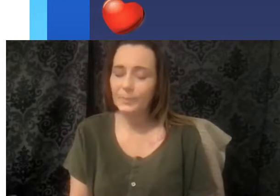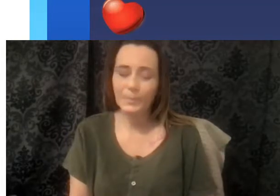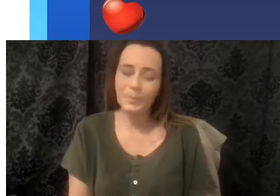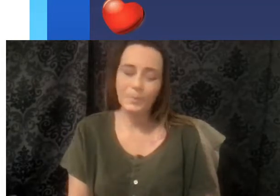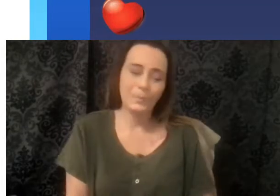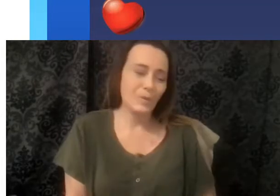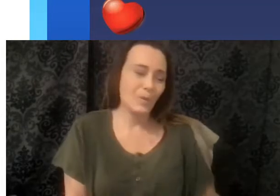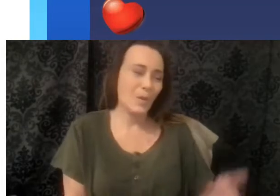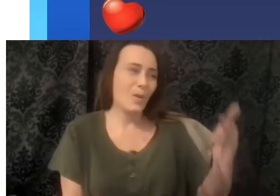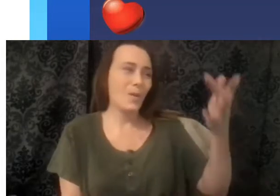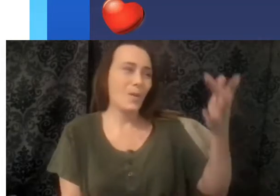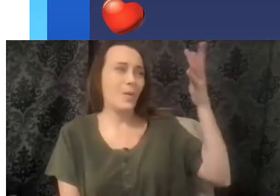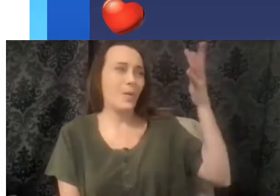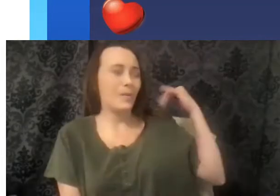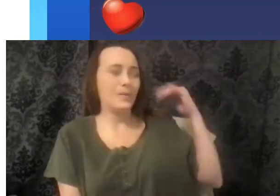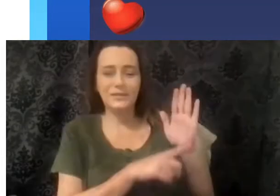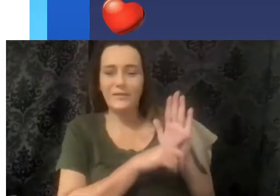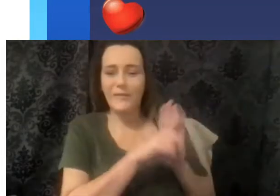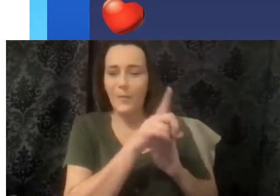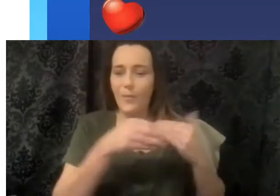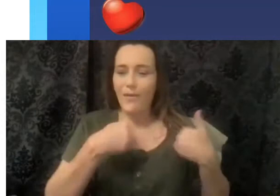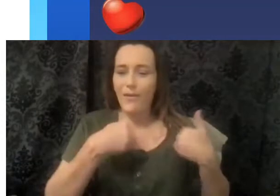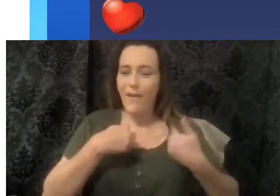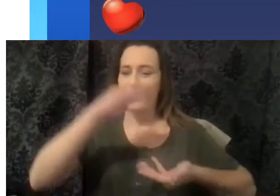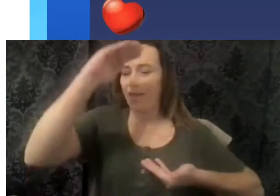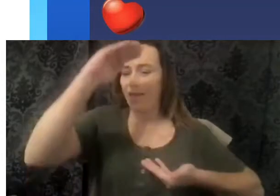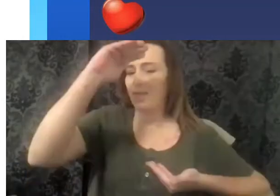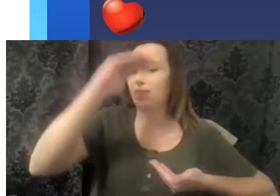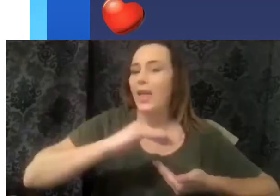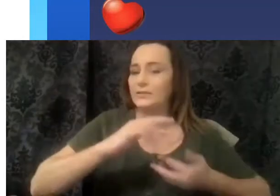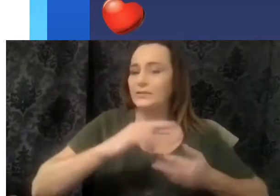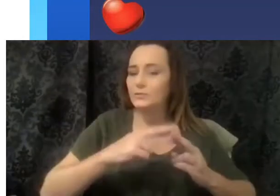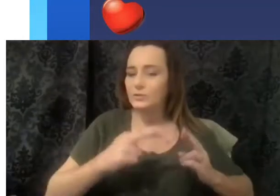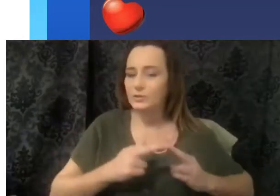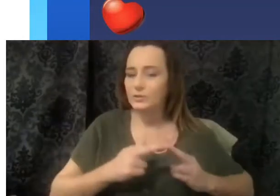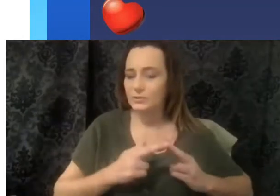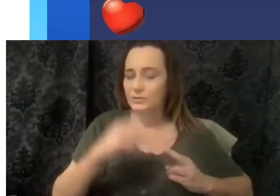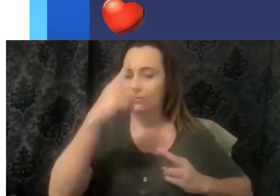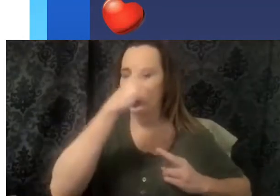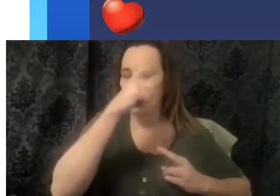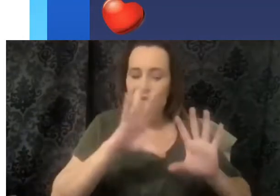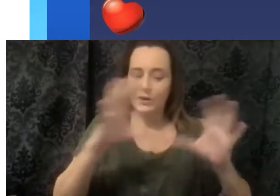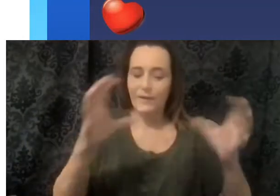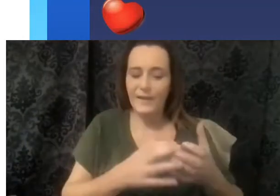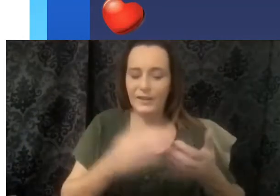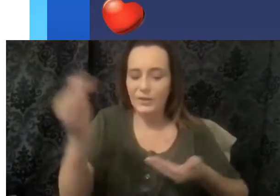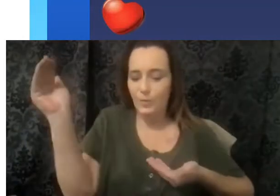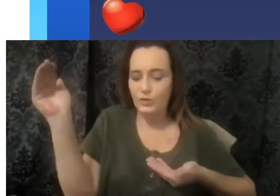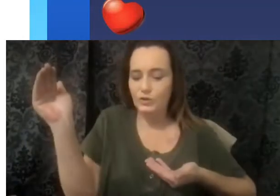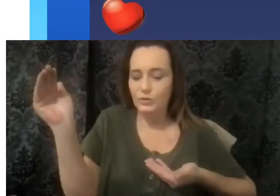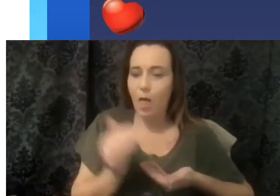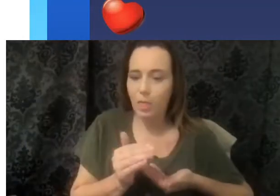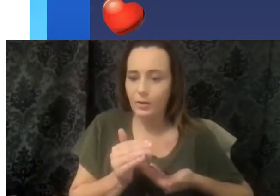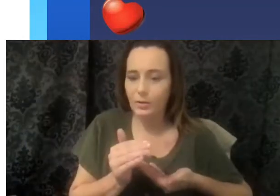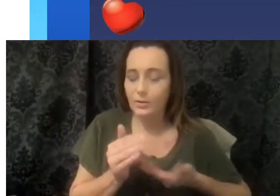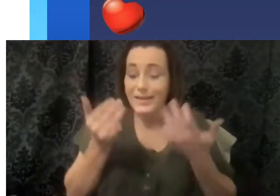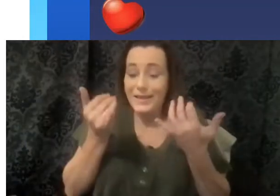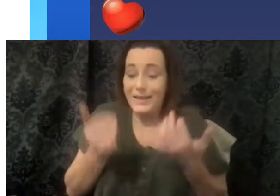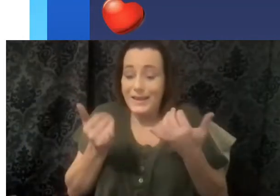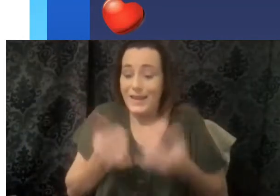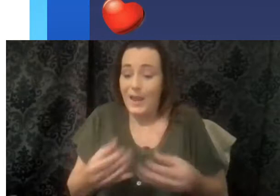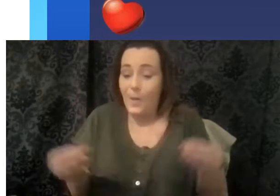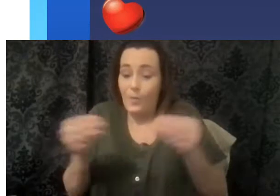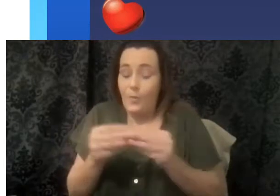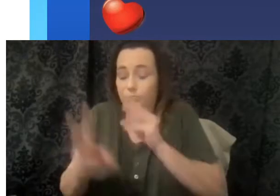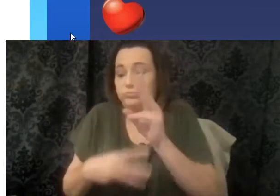developed, we had a lot less regions because our fellowship was smaller. And now that we're larger, more